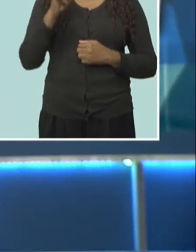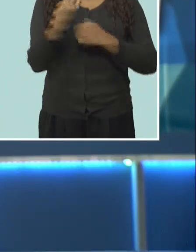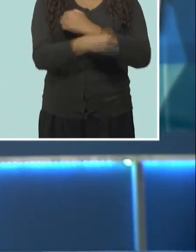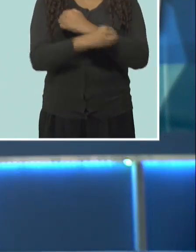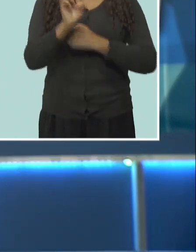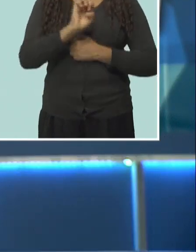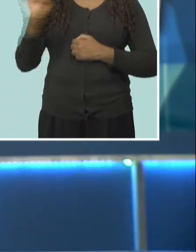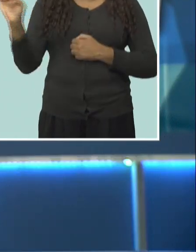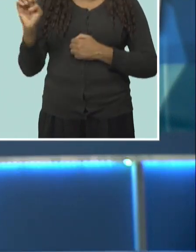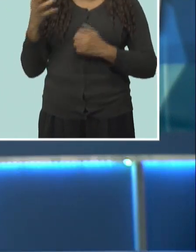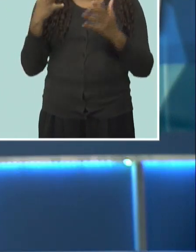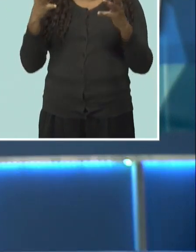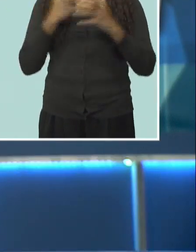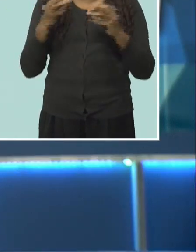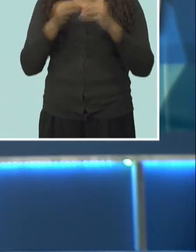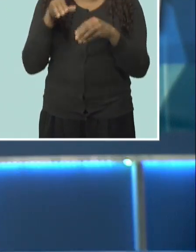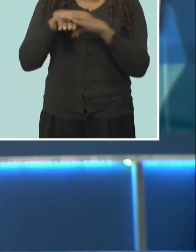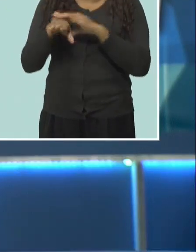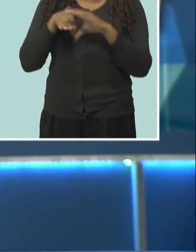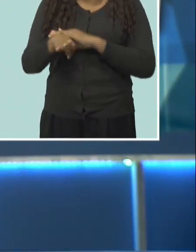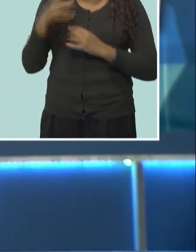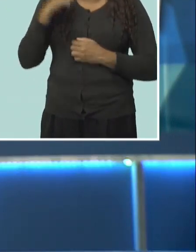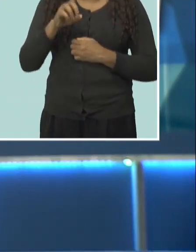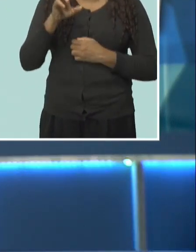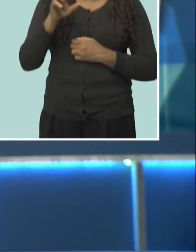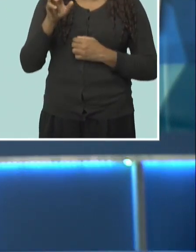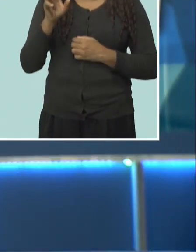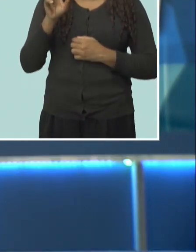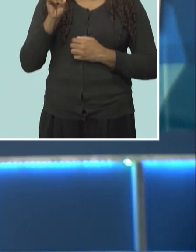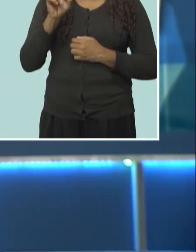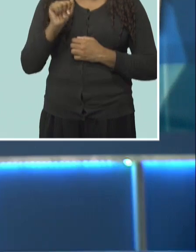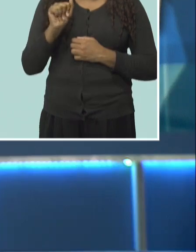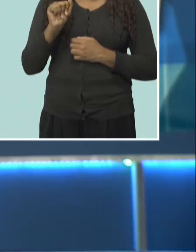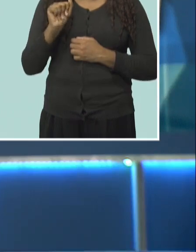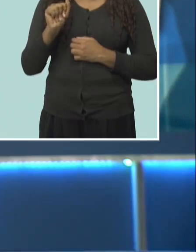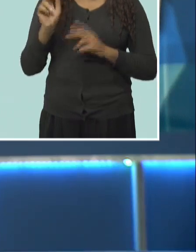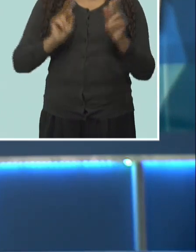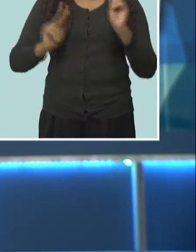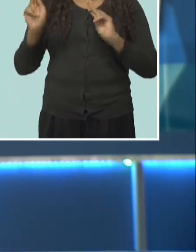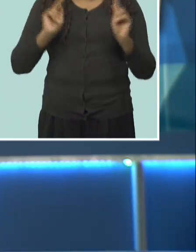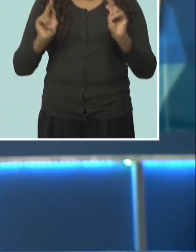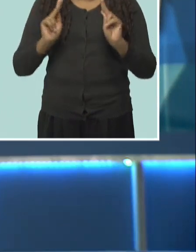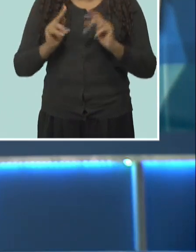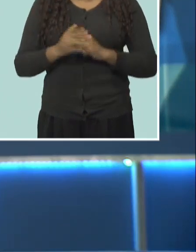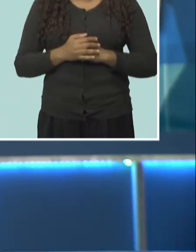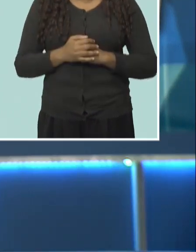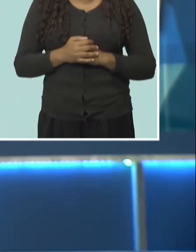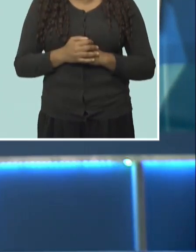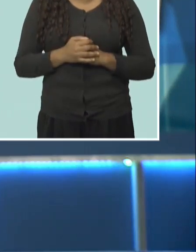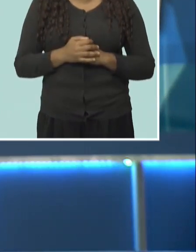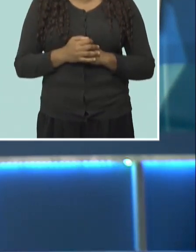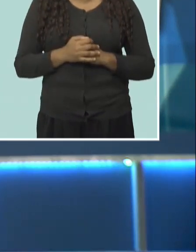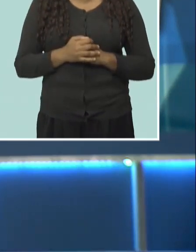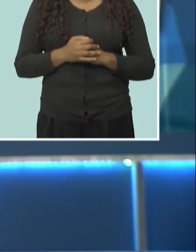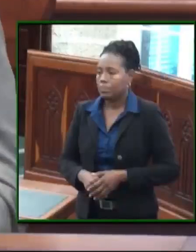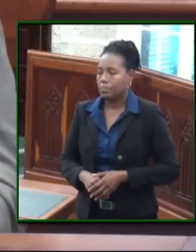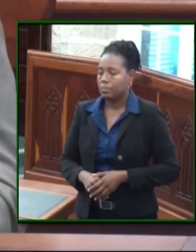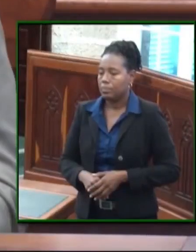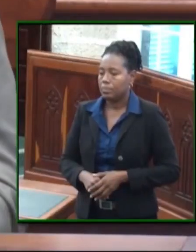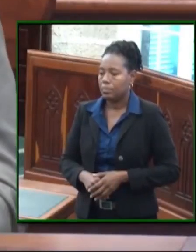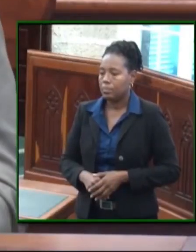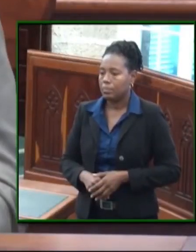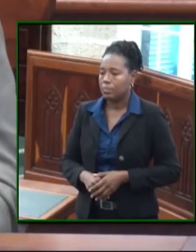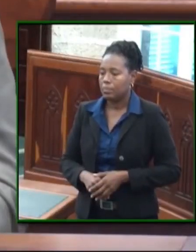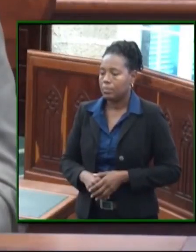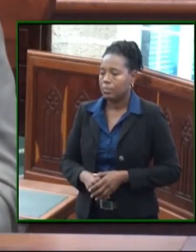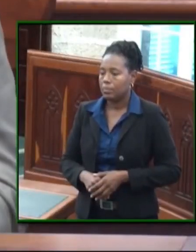for St. Michael East, Trevor Prescott, is calling for greater access for members of the disabled community. I know